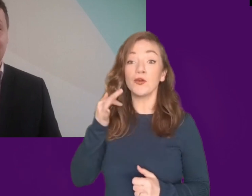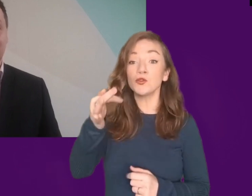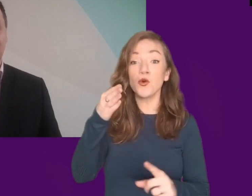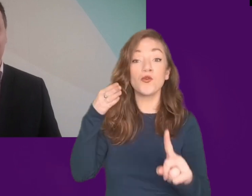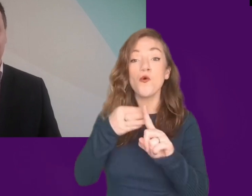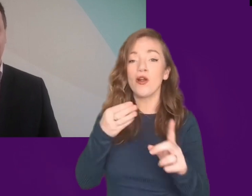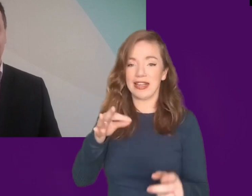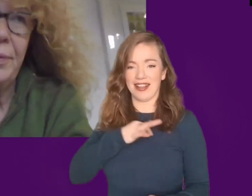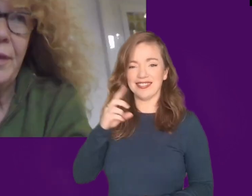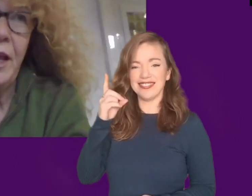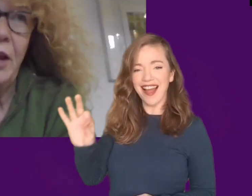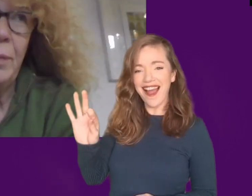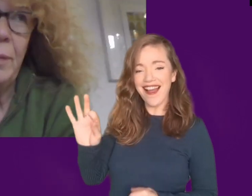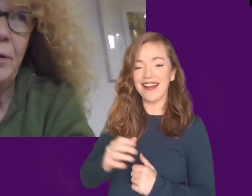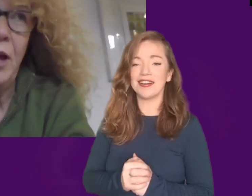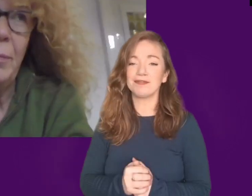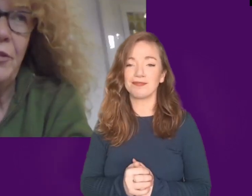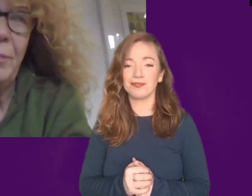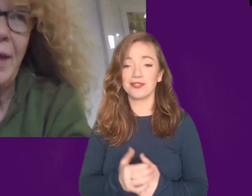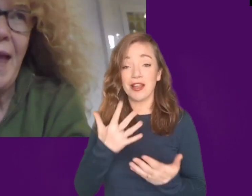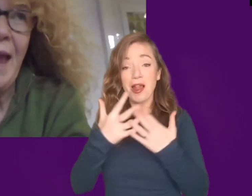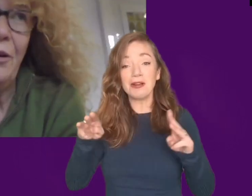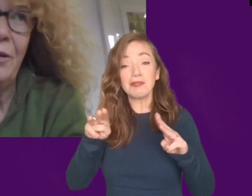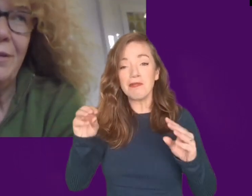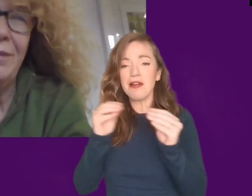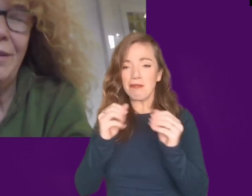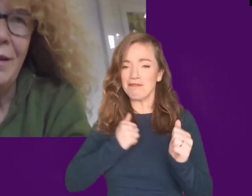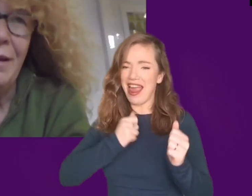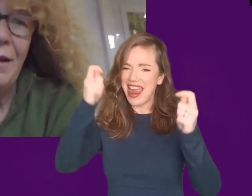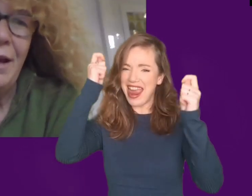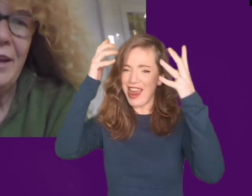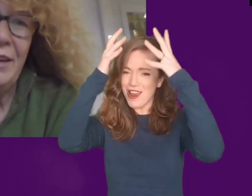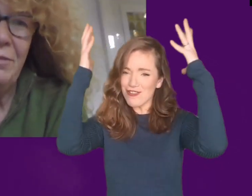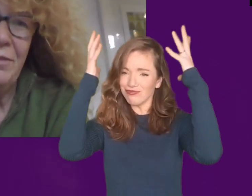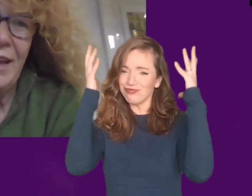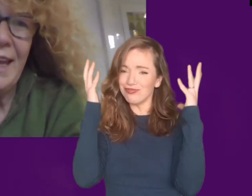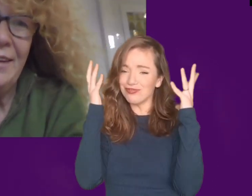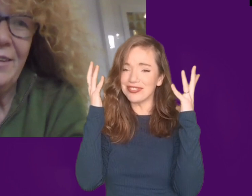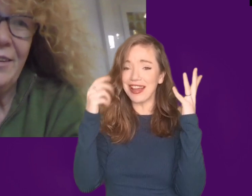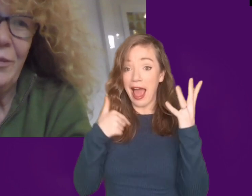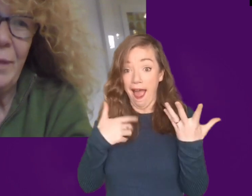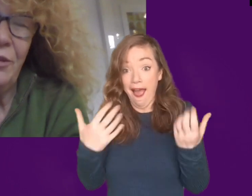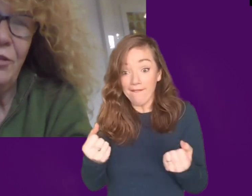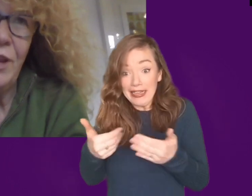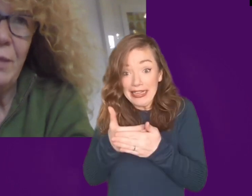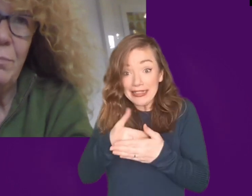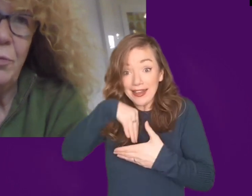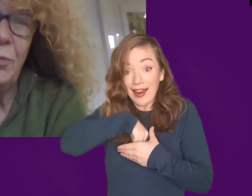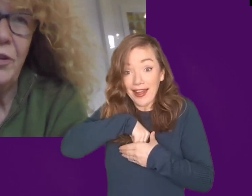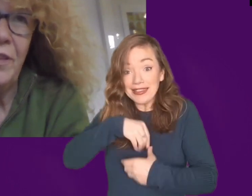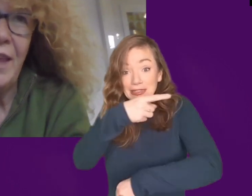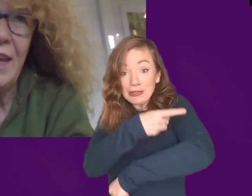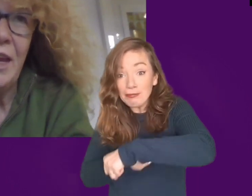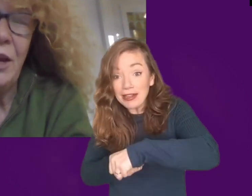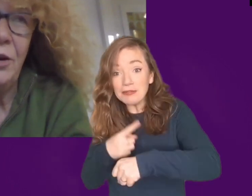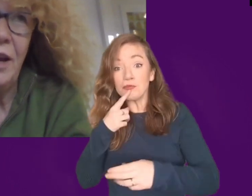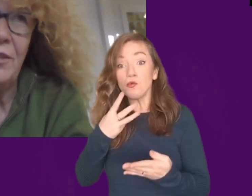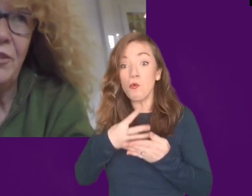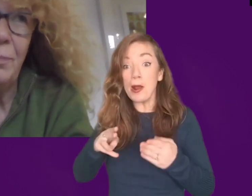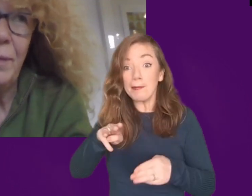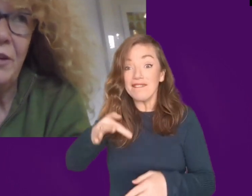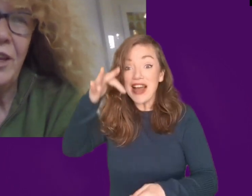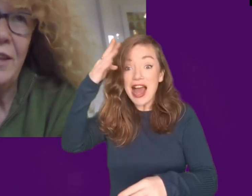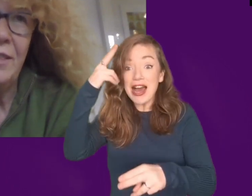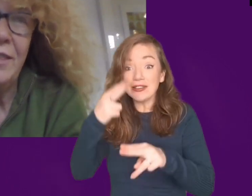is to get my own dog. A lot of people comment on my hair and I've a hidden disability, but when they hear I